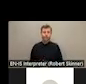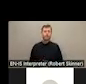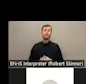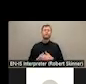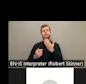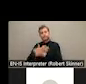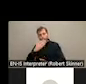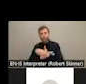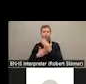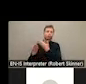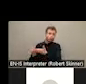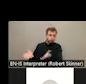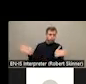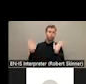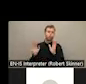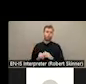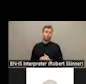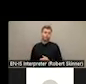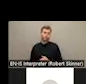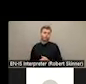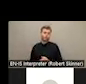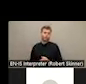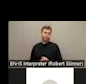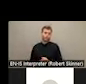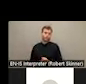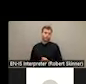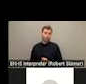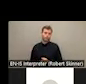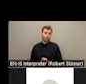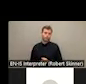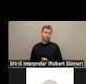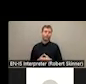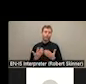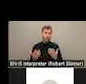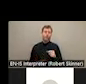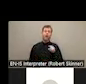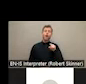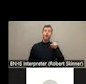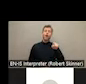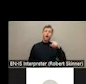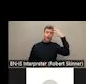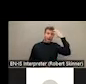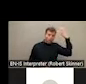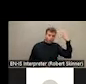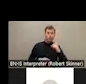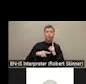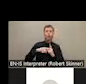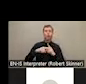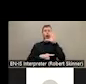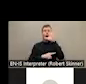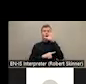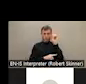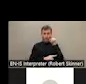technologies to address issues that can cause the lack of accessibility, affordability, availability